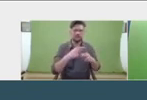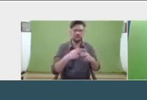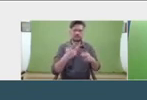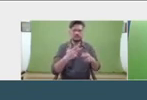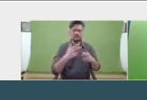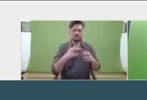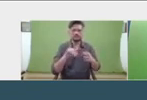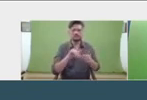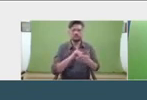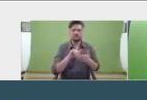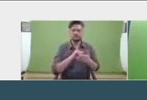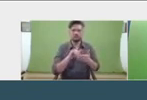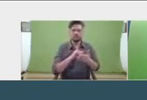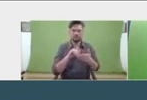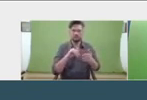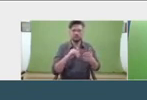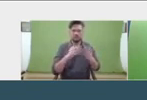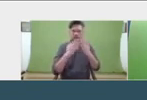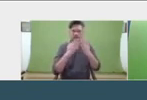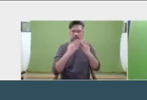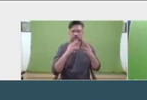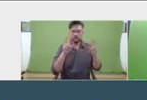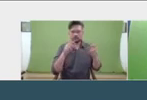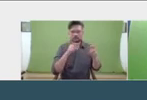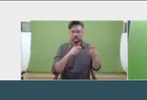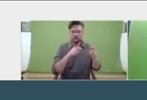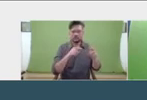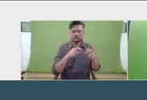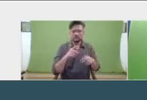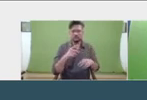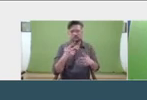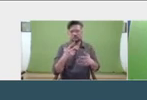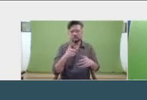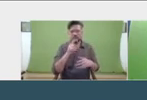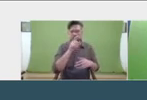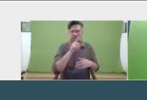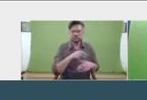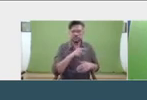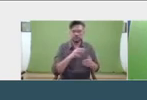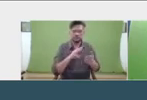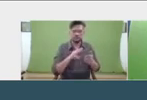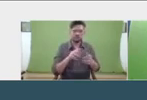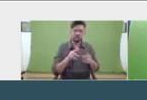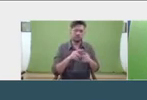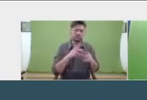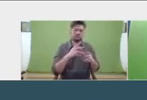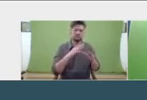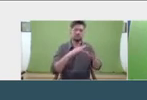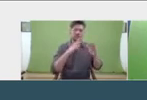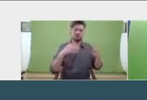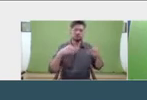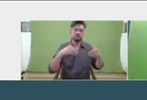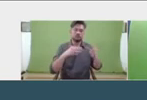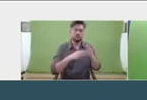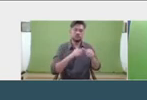macy's macy's is uh uh as a sort of uh shopping mall is a huge